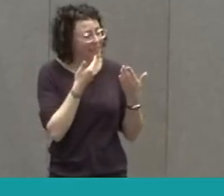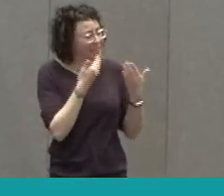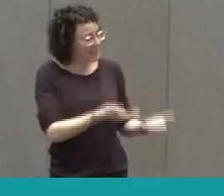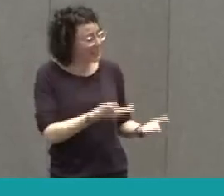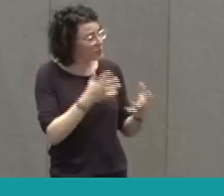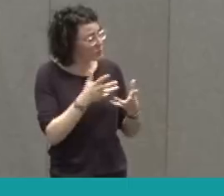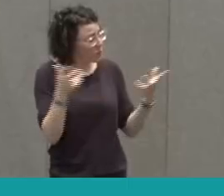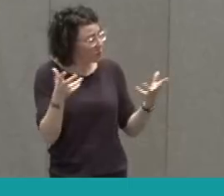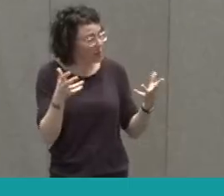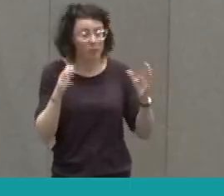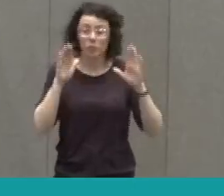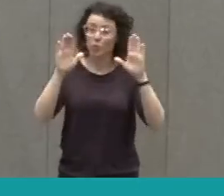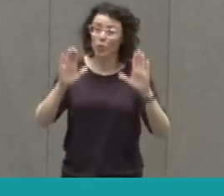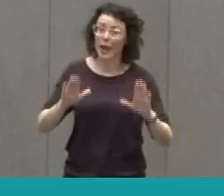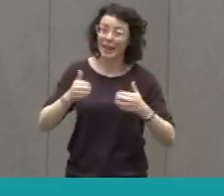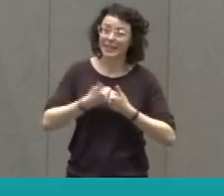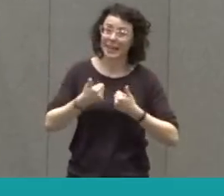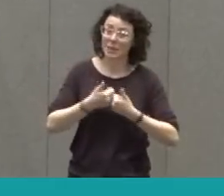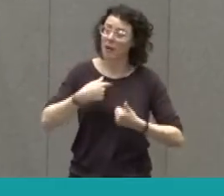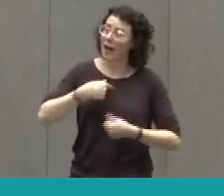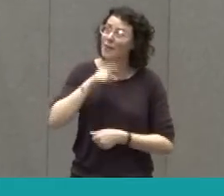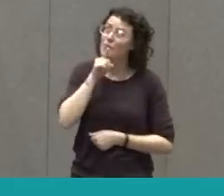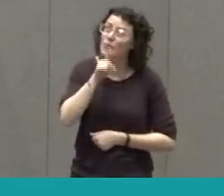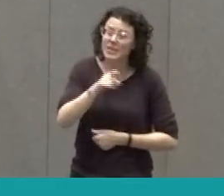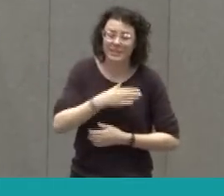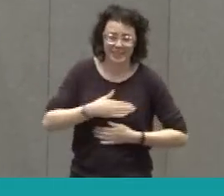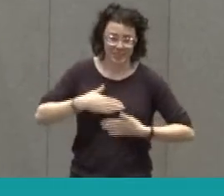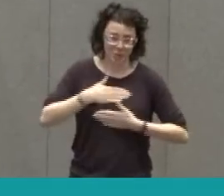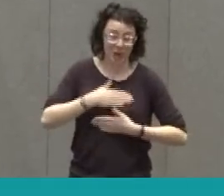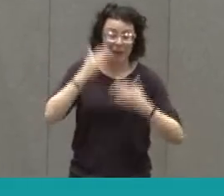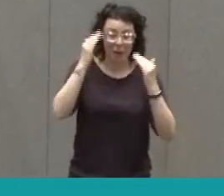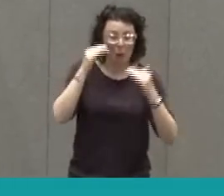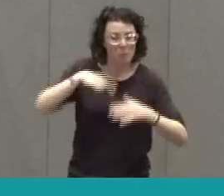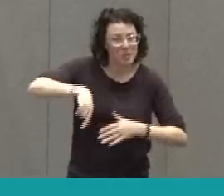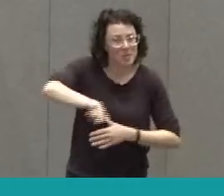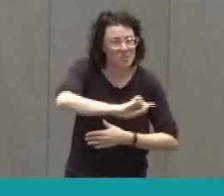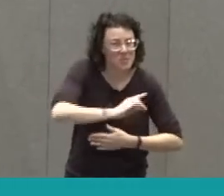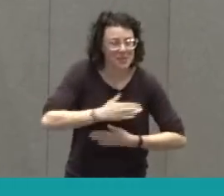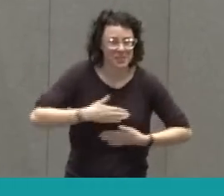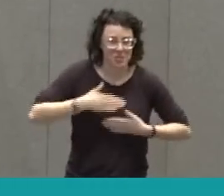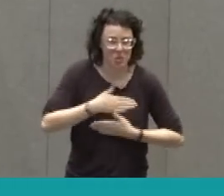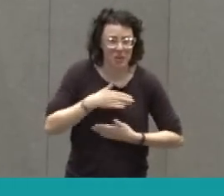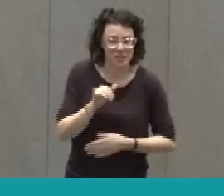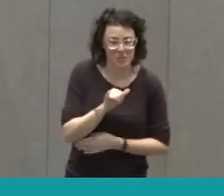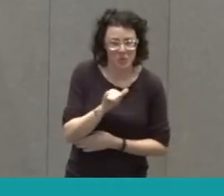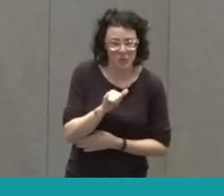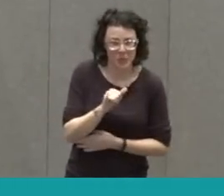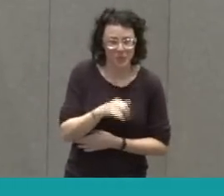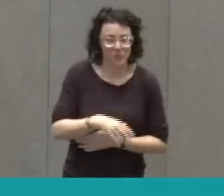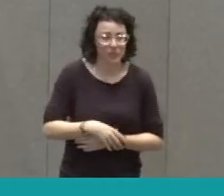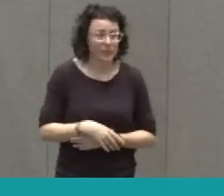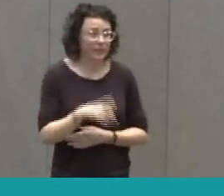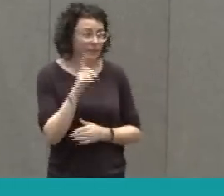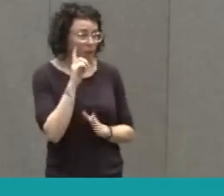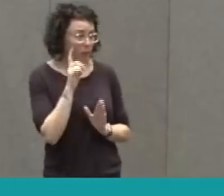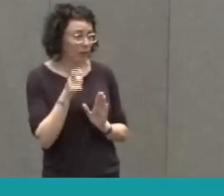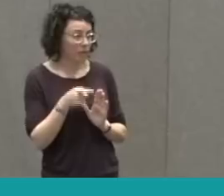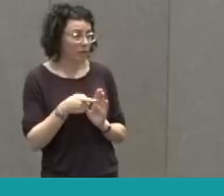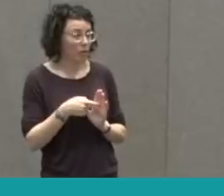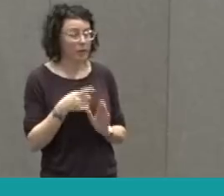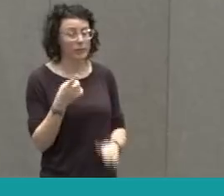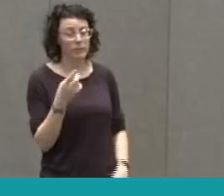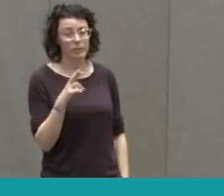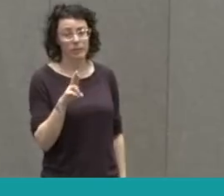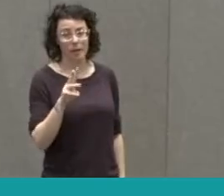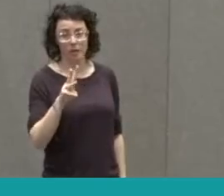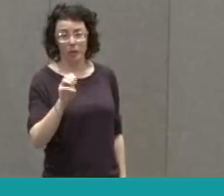I really enjoyed it. I hope you guys enjoy it as well. So again, you'd keep playing. You notice Dr. Webb had like no cards left, and I